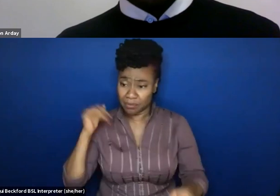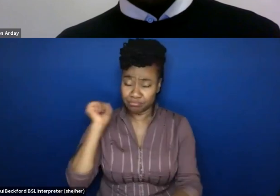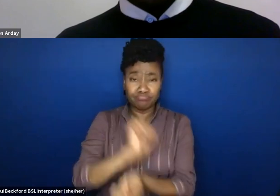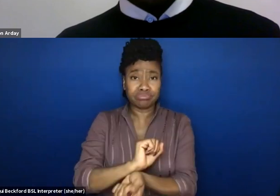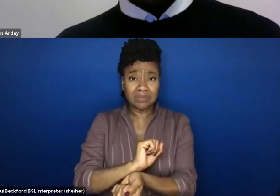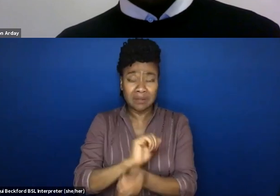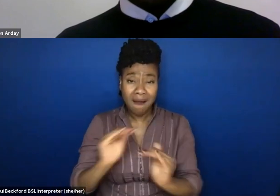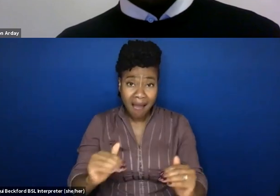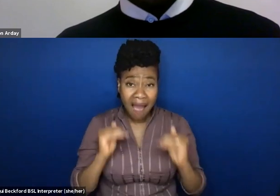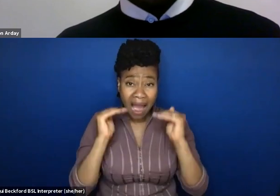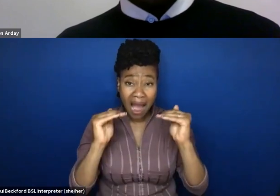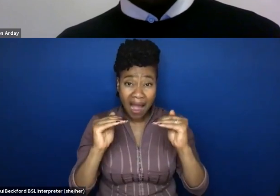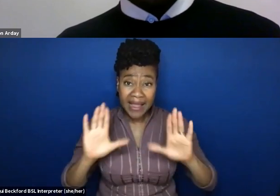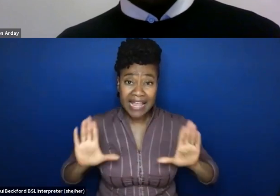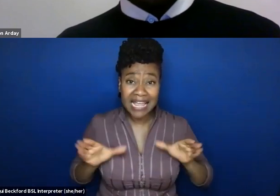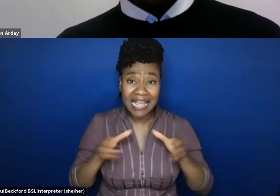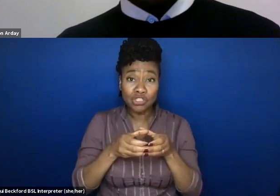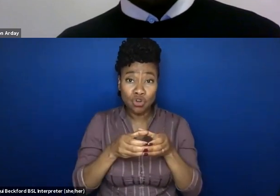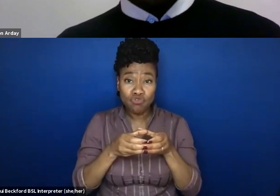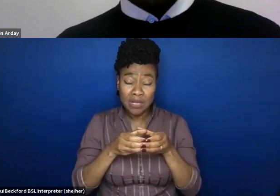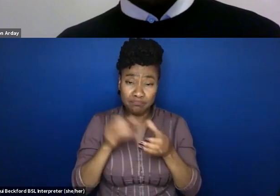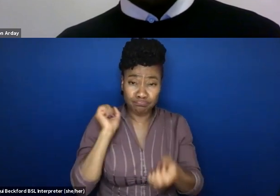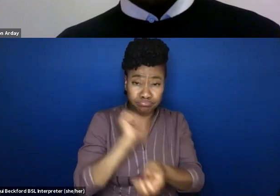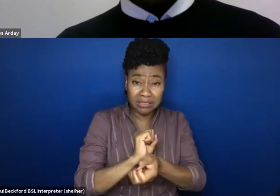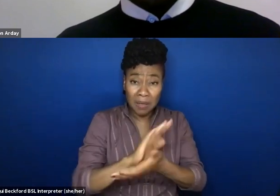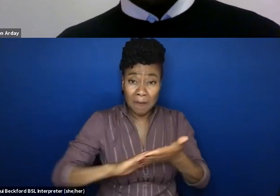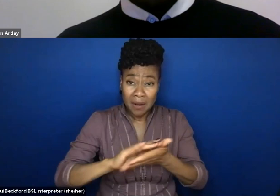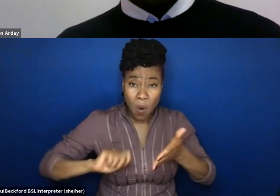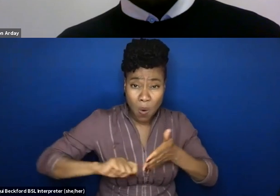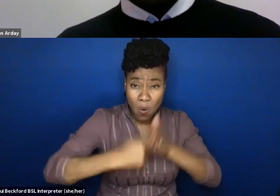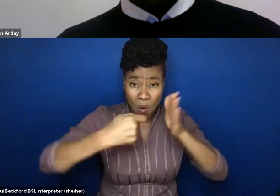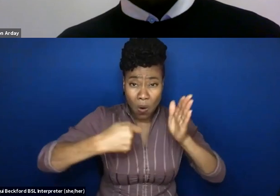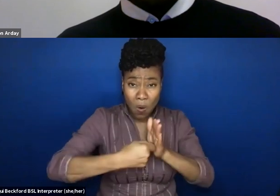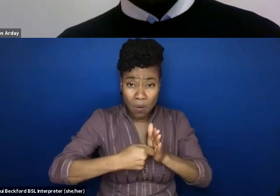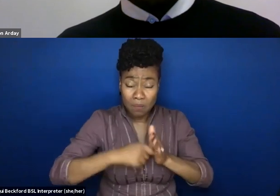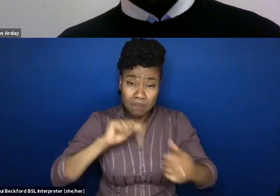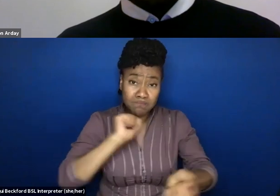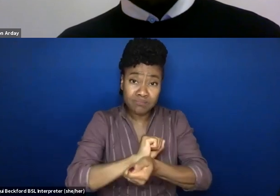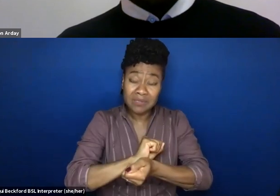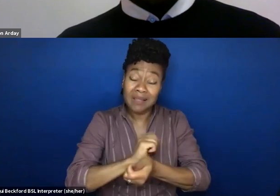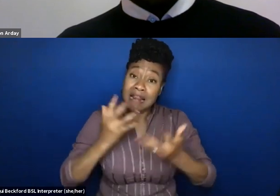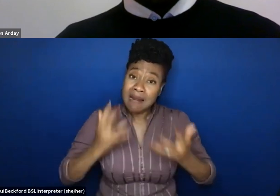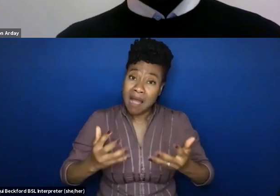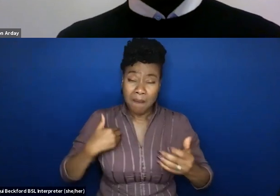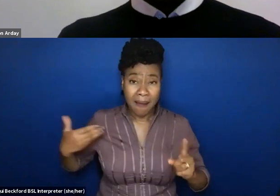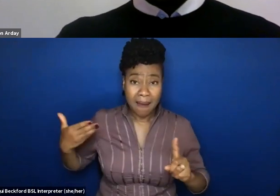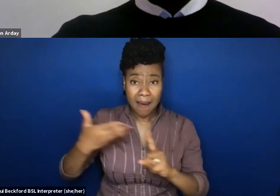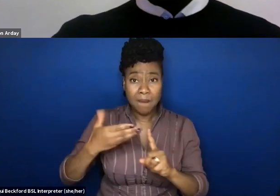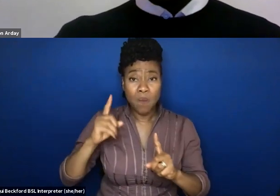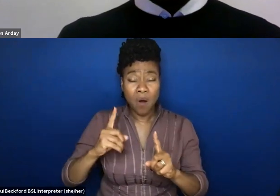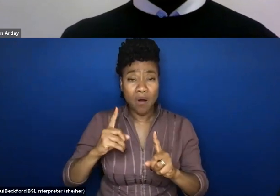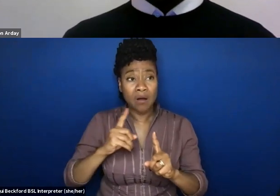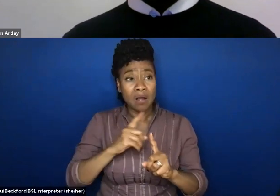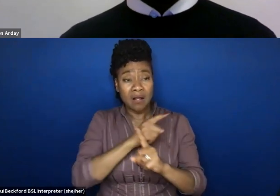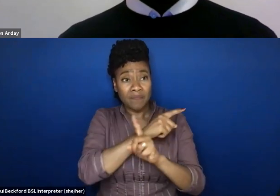I mean, now I'm trying to reverse that stereotype. Mm. Say, you know, it's not about what is on